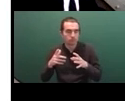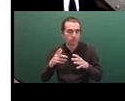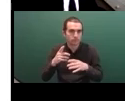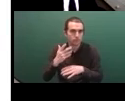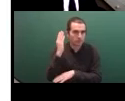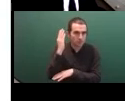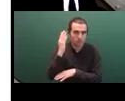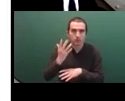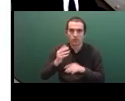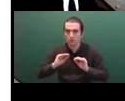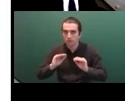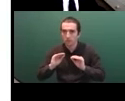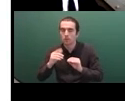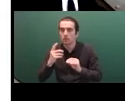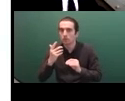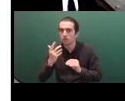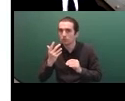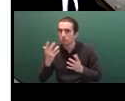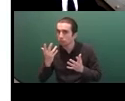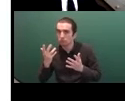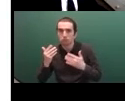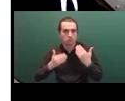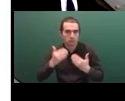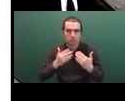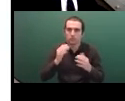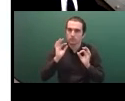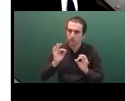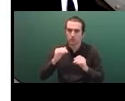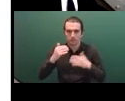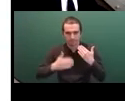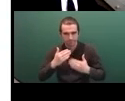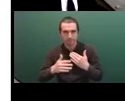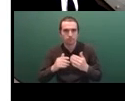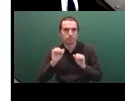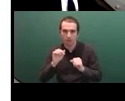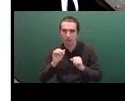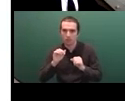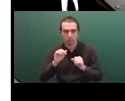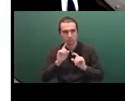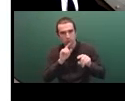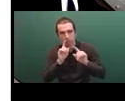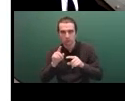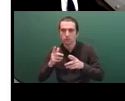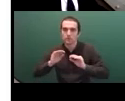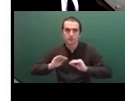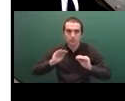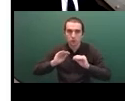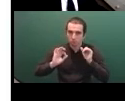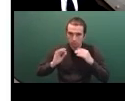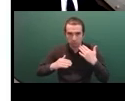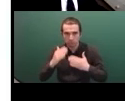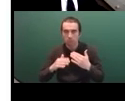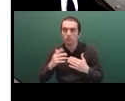before you become a teacher in a school, school-based, also training in the school, school-based support groups,